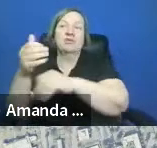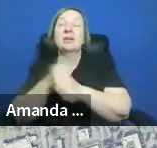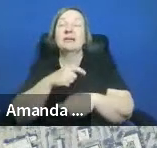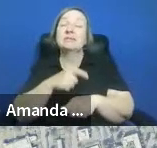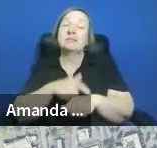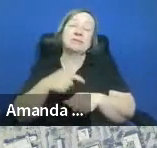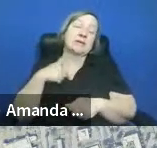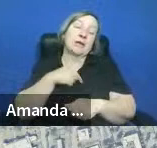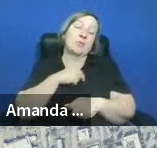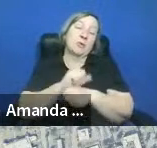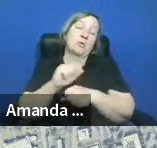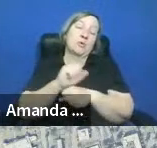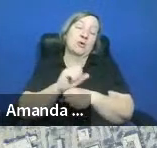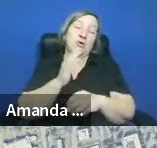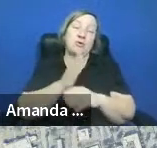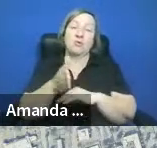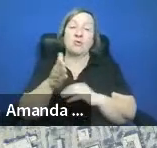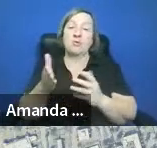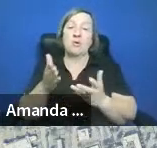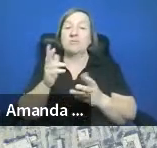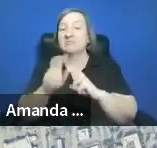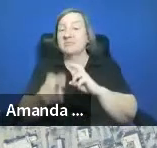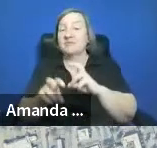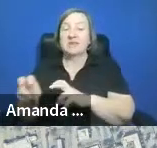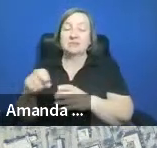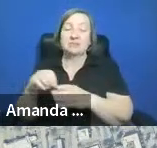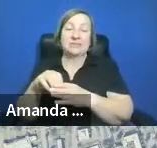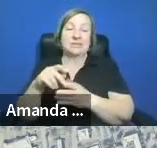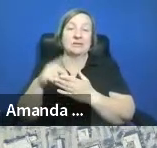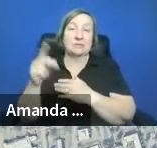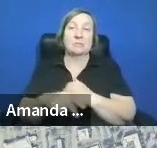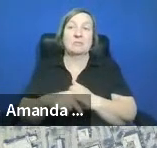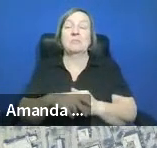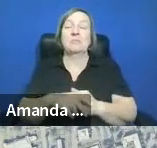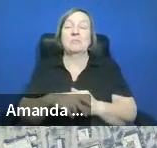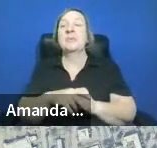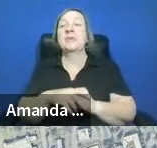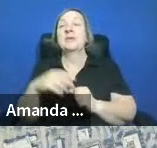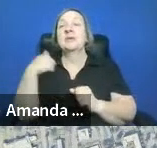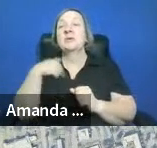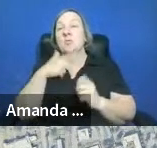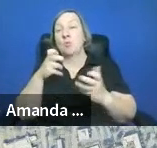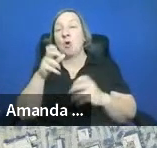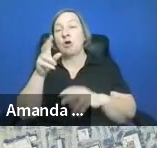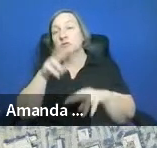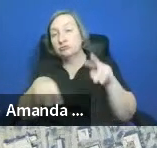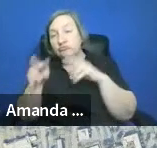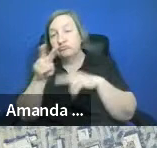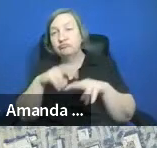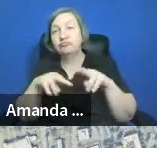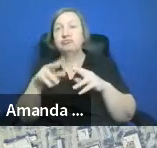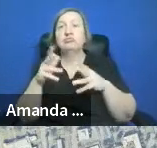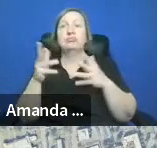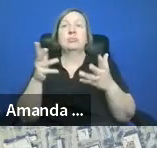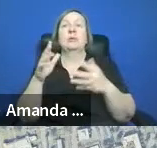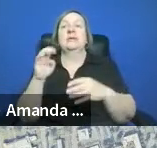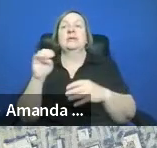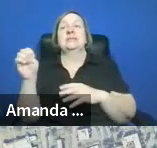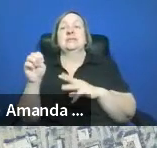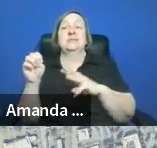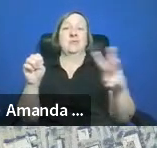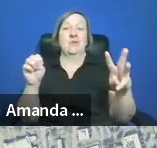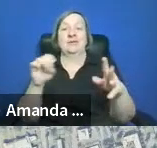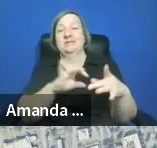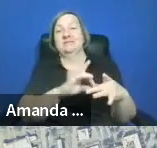the investments in the program, of course, we want to look closely at the east-west